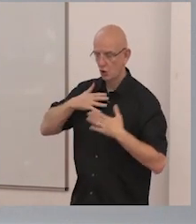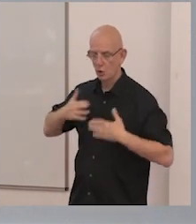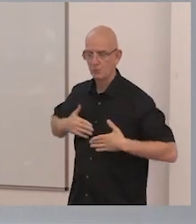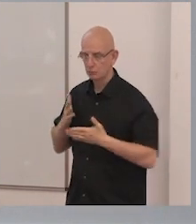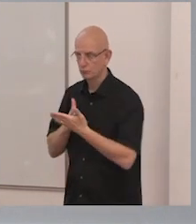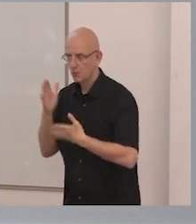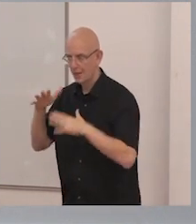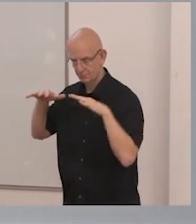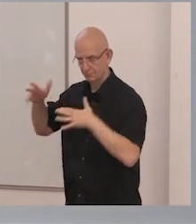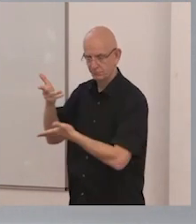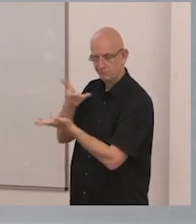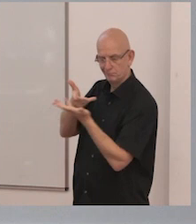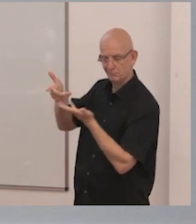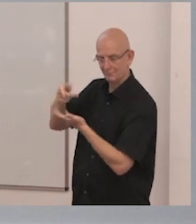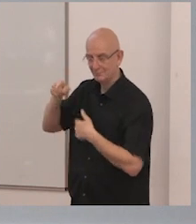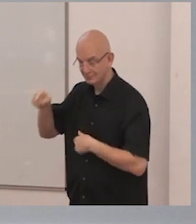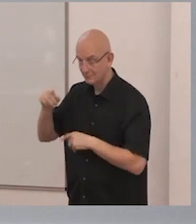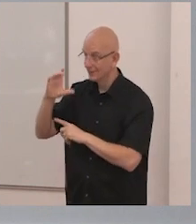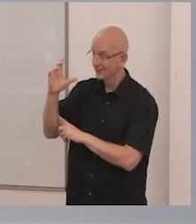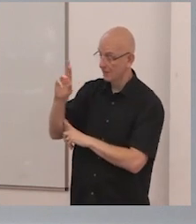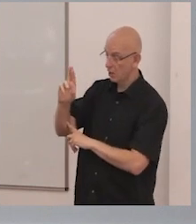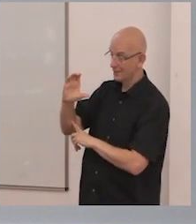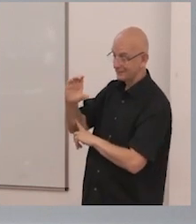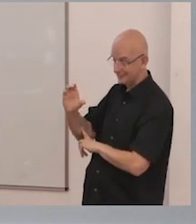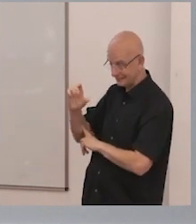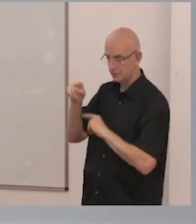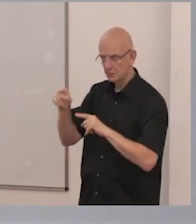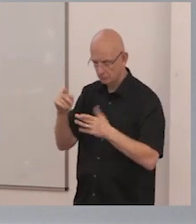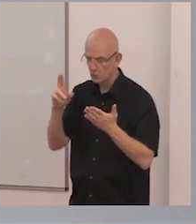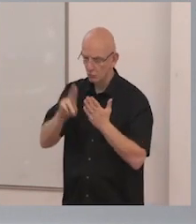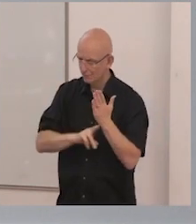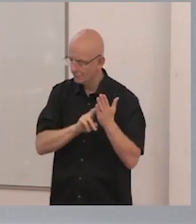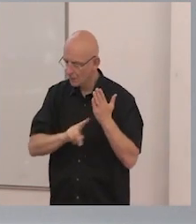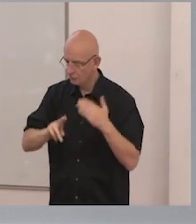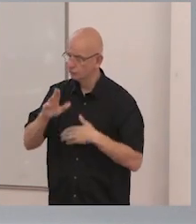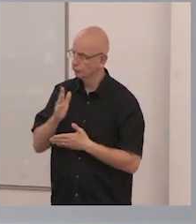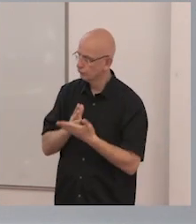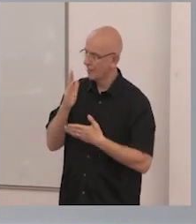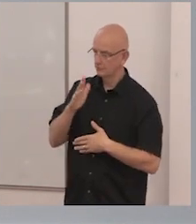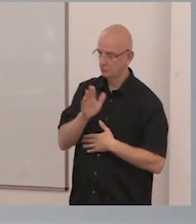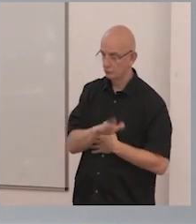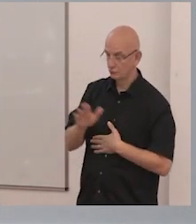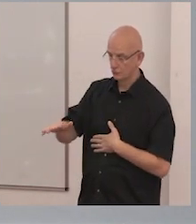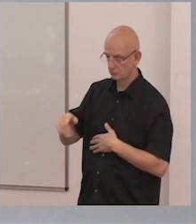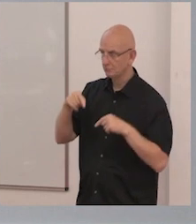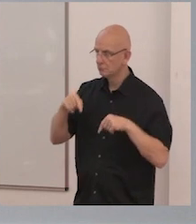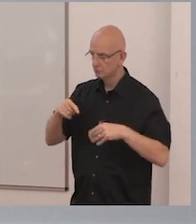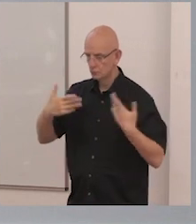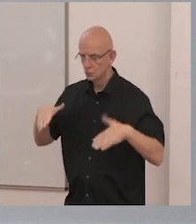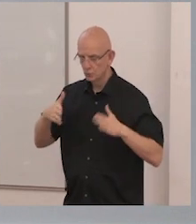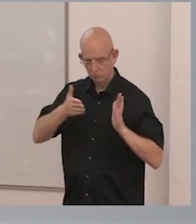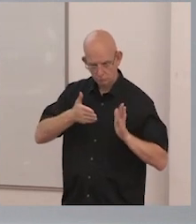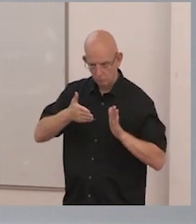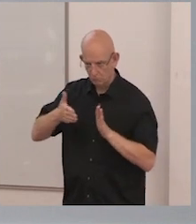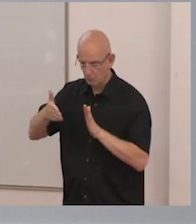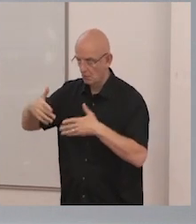providing comprehensive human rights protections for all children, irrespective of their background, where they